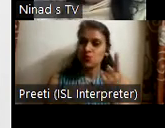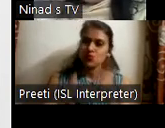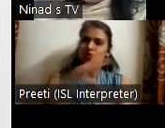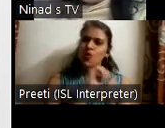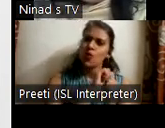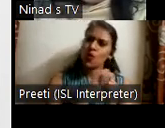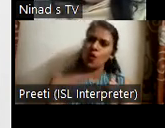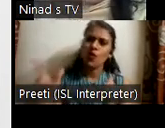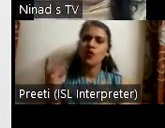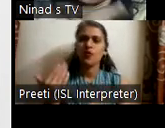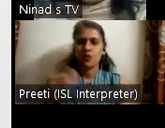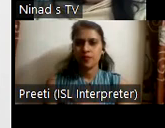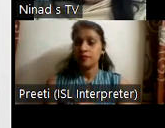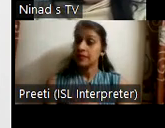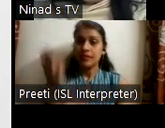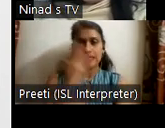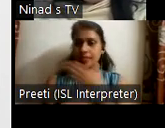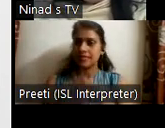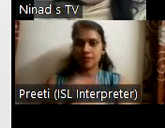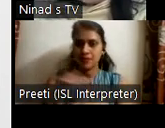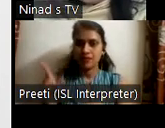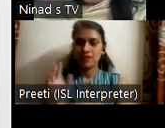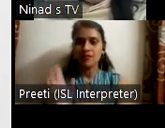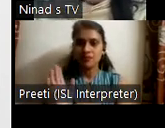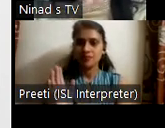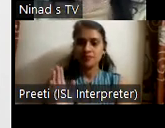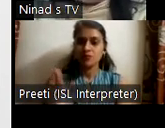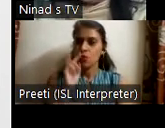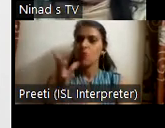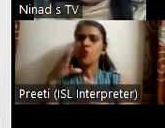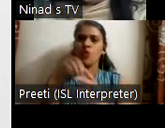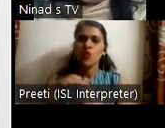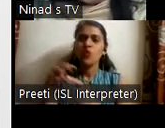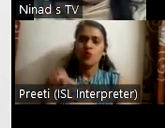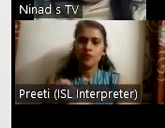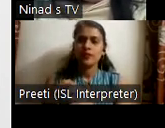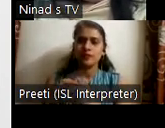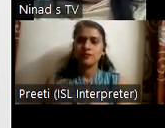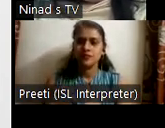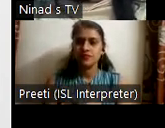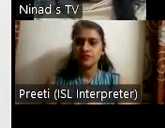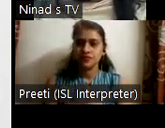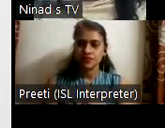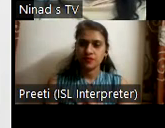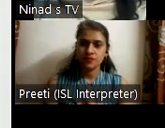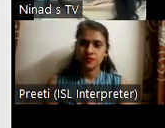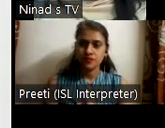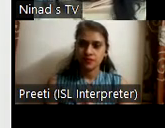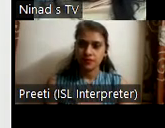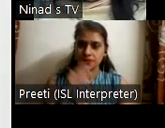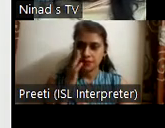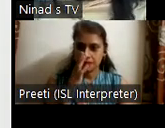everyone. Forget about disability. With everyone, you are including them into the same frame, right? With the same value system